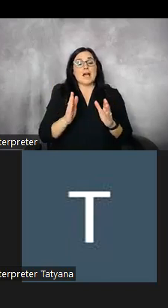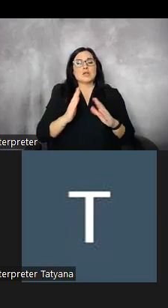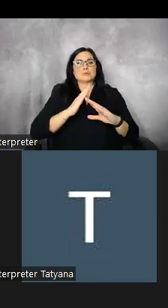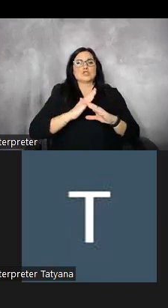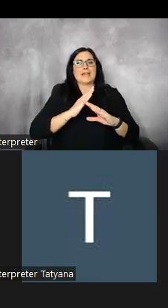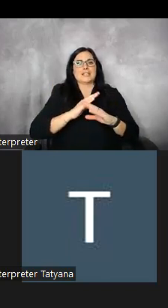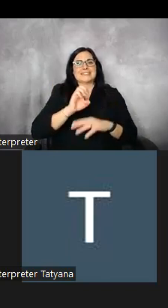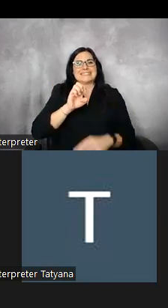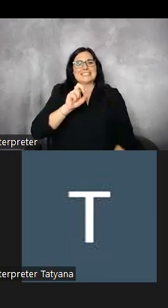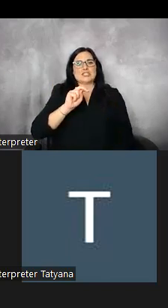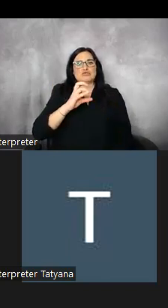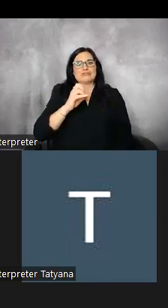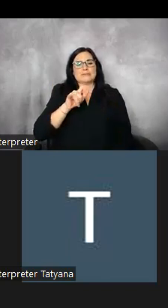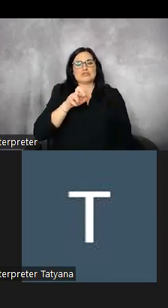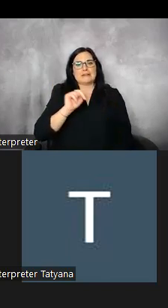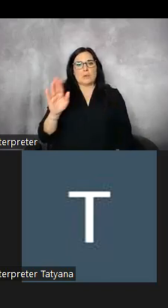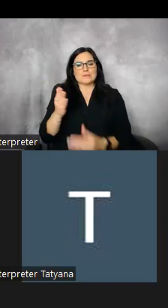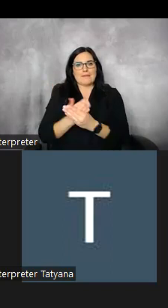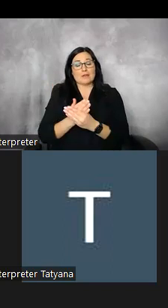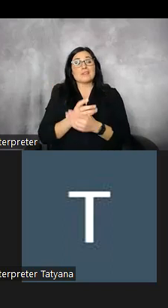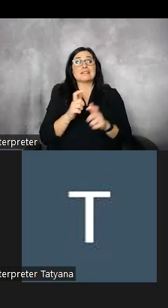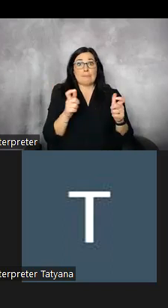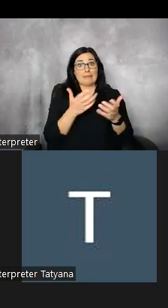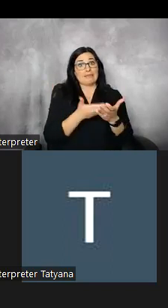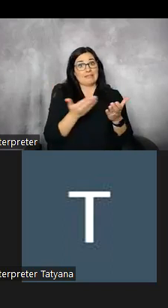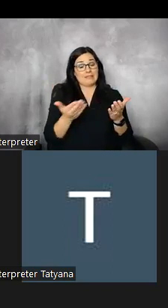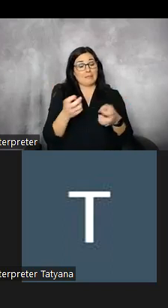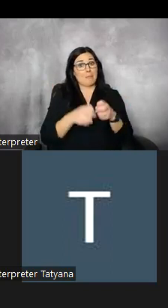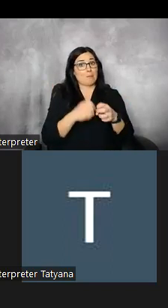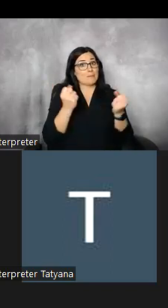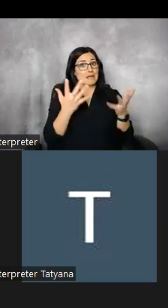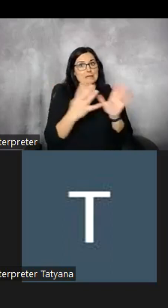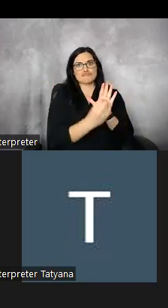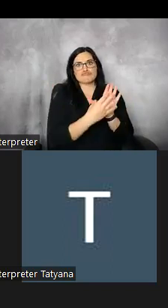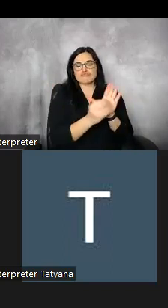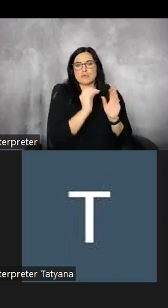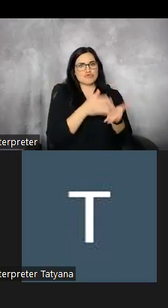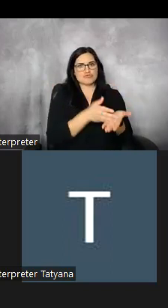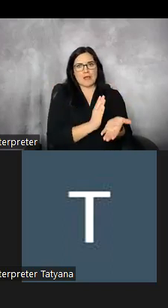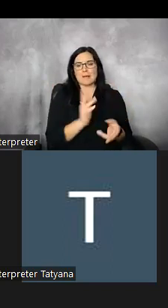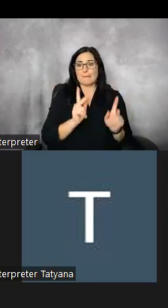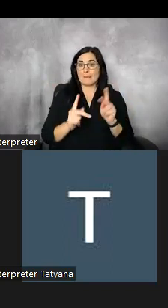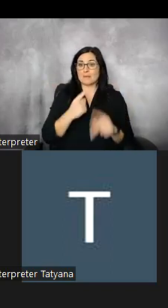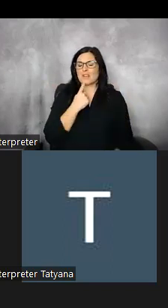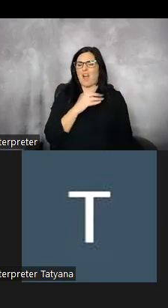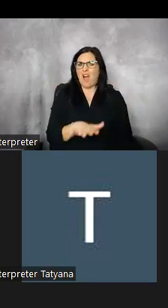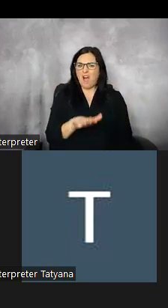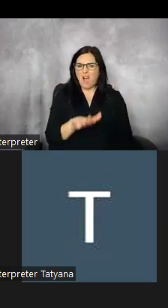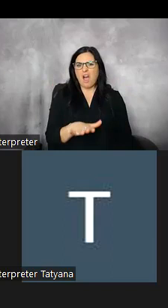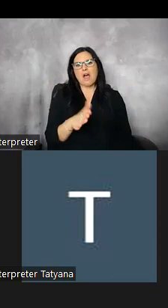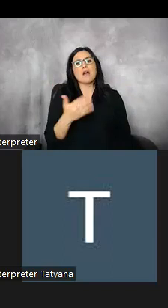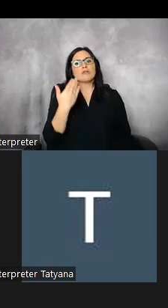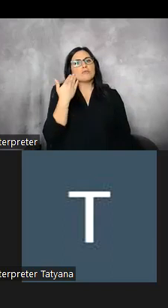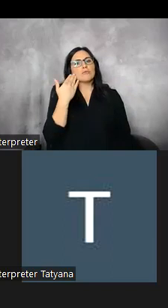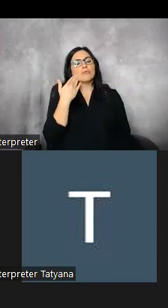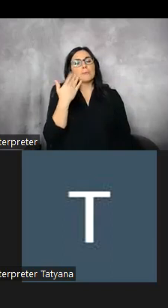well, which is a huge thing that is still probably a problem for a lot of people. I know there's a few people shaking their head out there right now, probably,